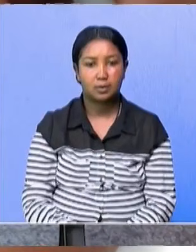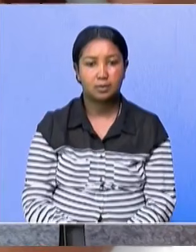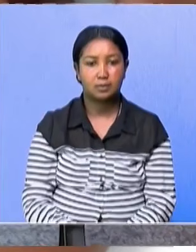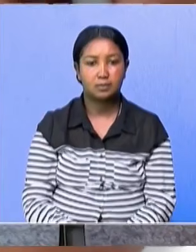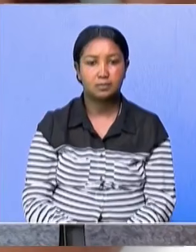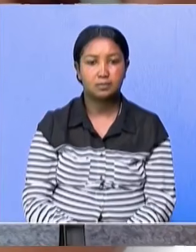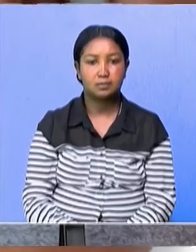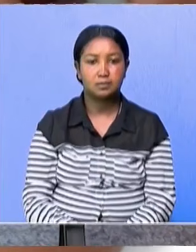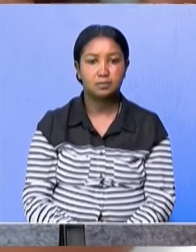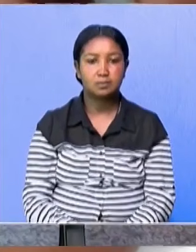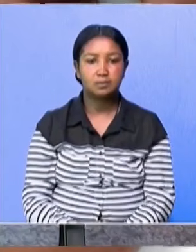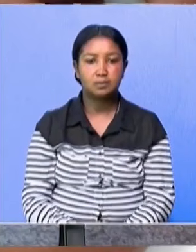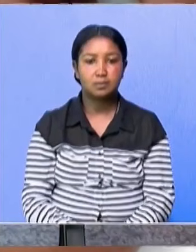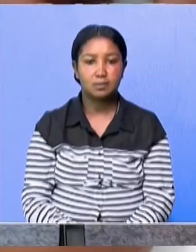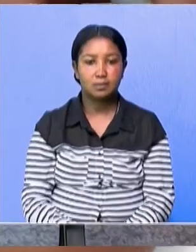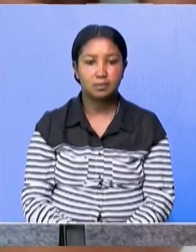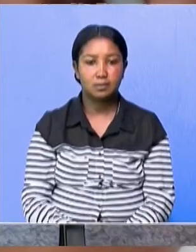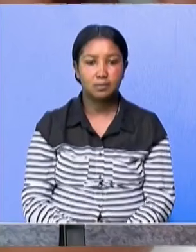Recommended